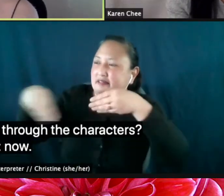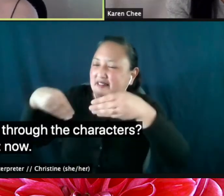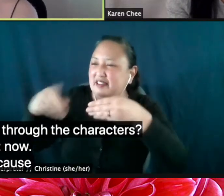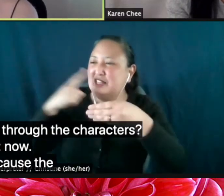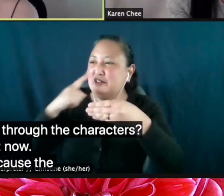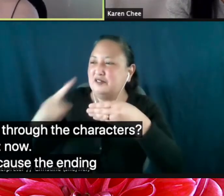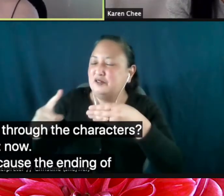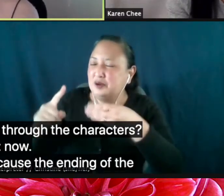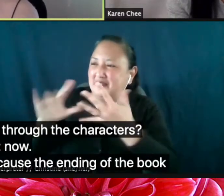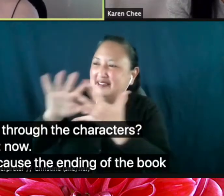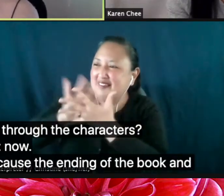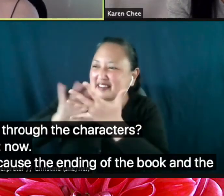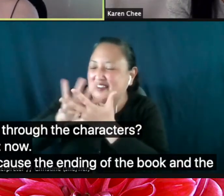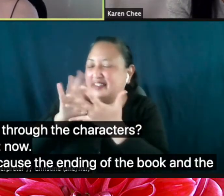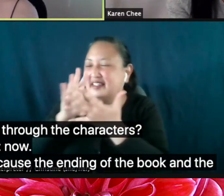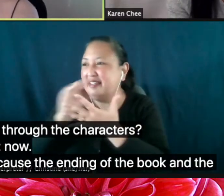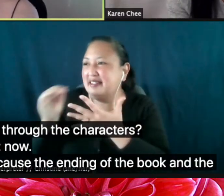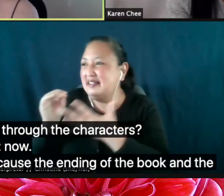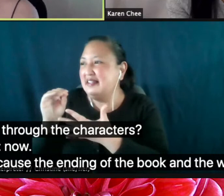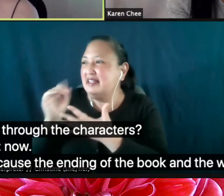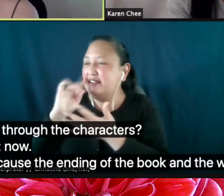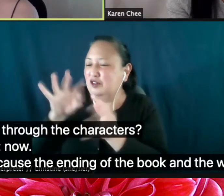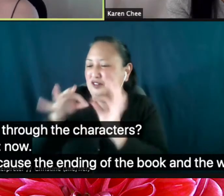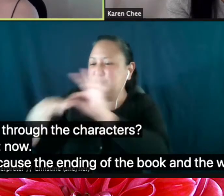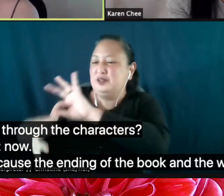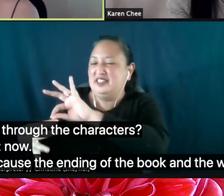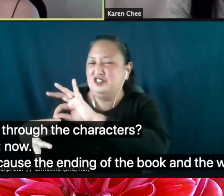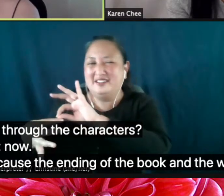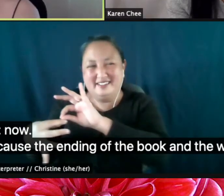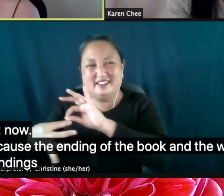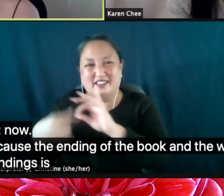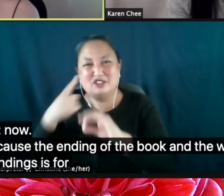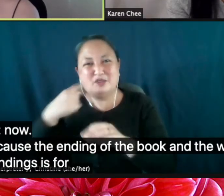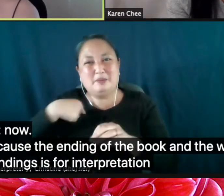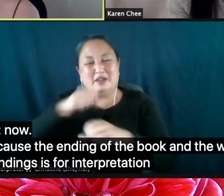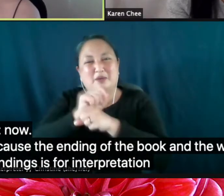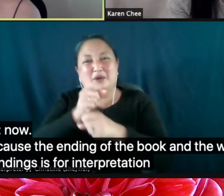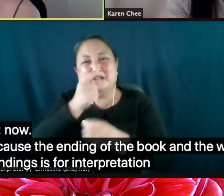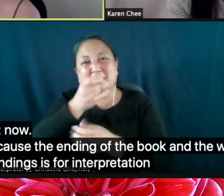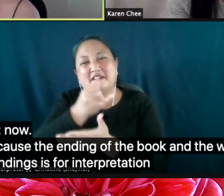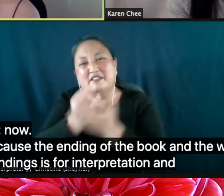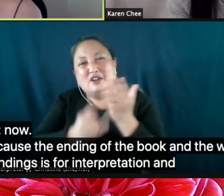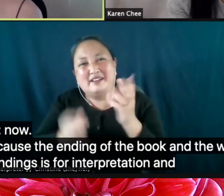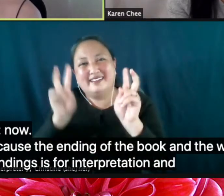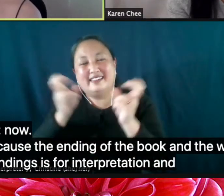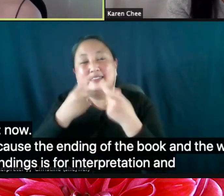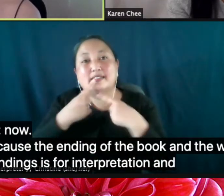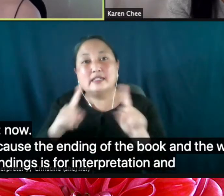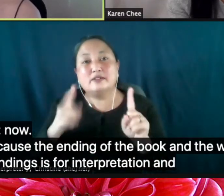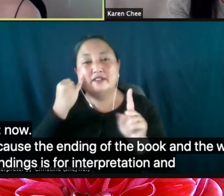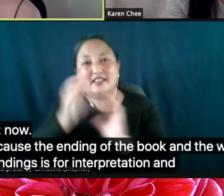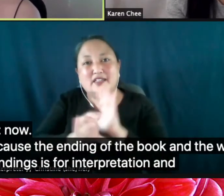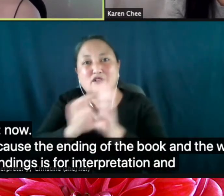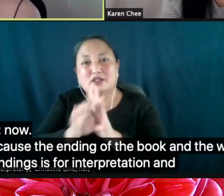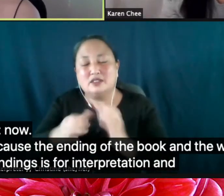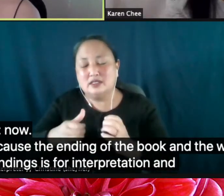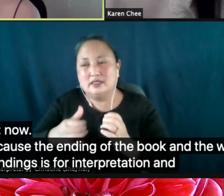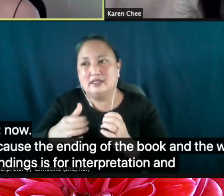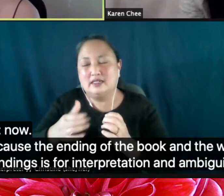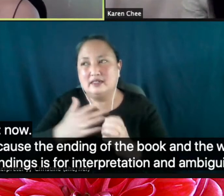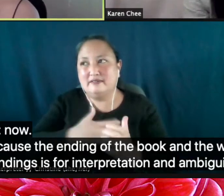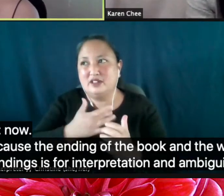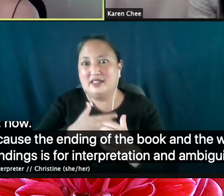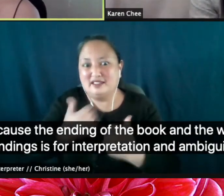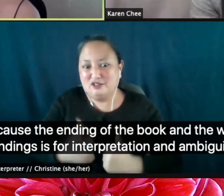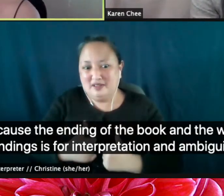And so, like, for myself, I think a work of art is successful when the characters feel like they're living entire lives off